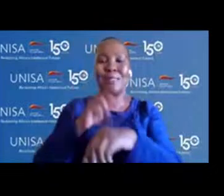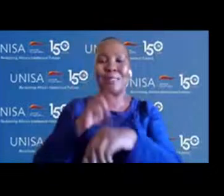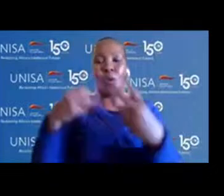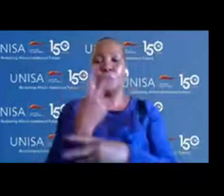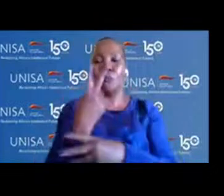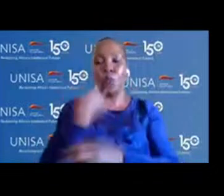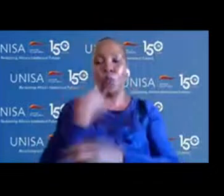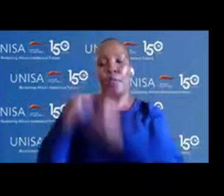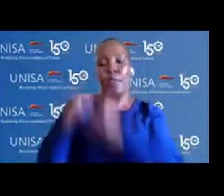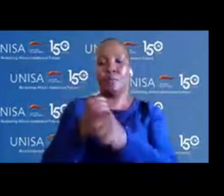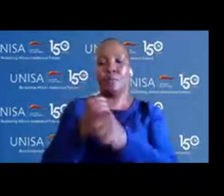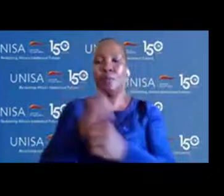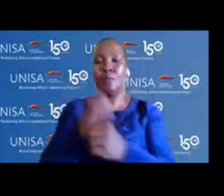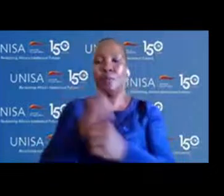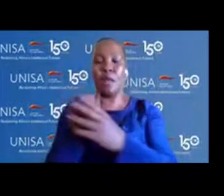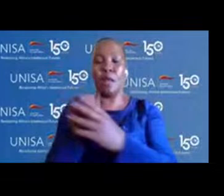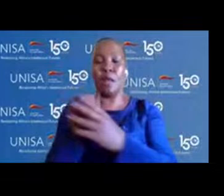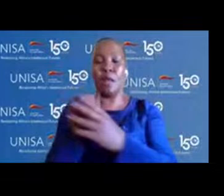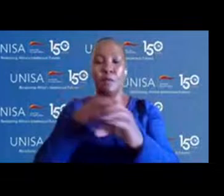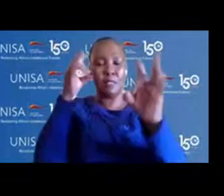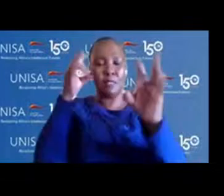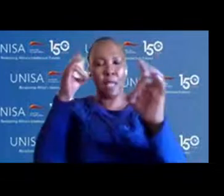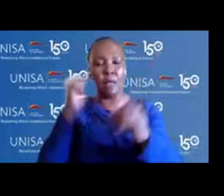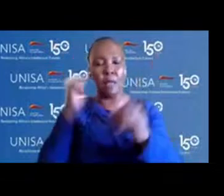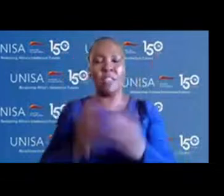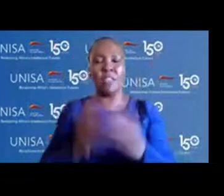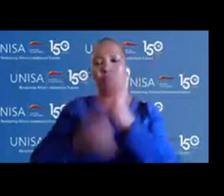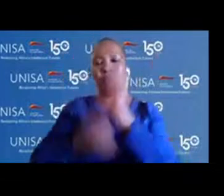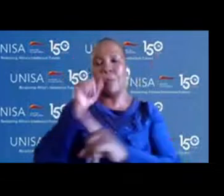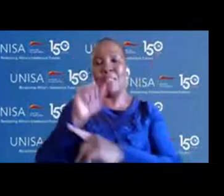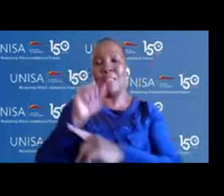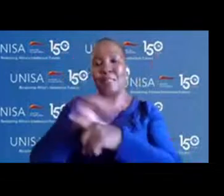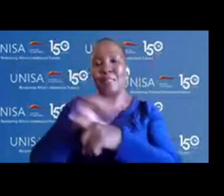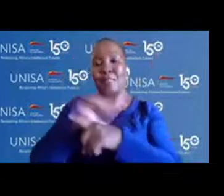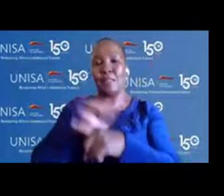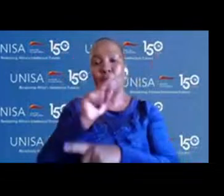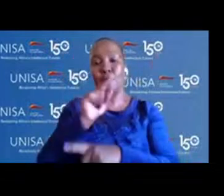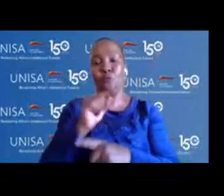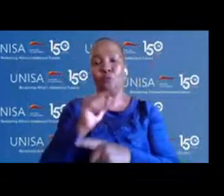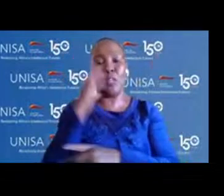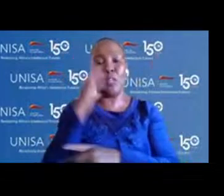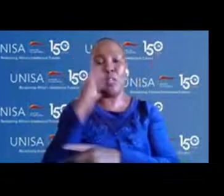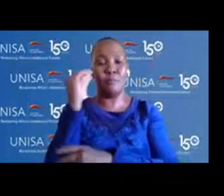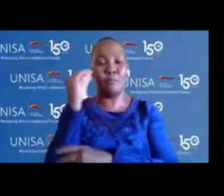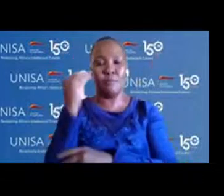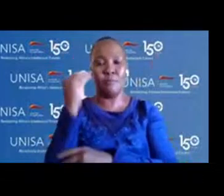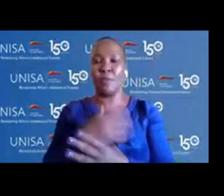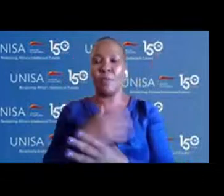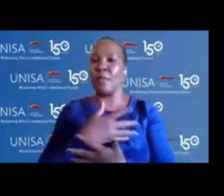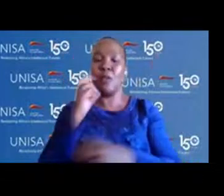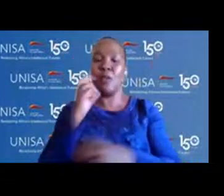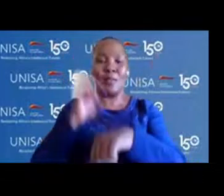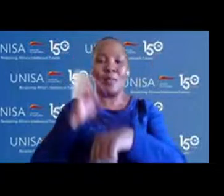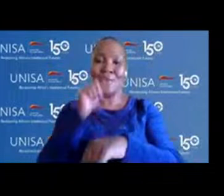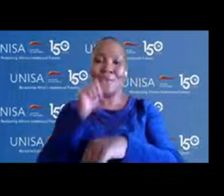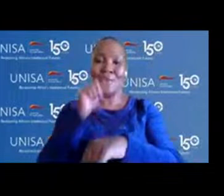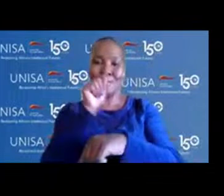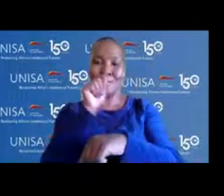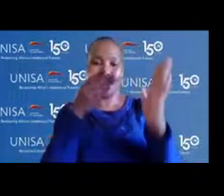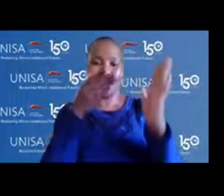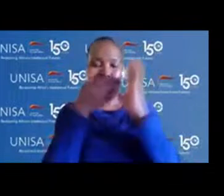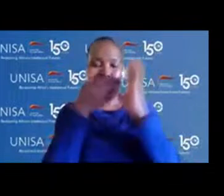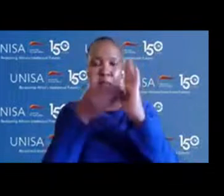that information. We've developed this training course specifically based on student experience. So whatever you need is on that site. So please do go to the